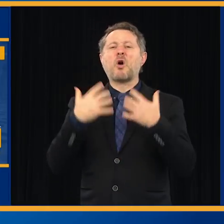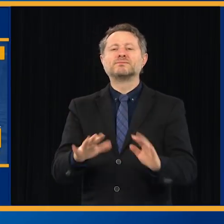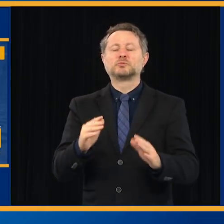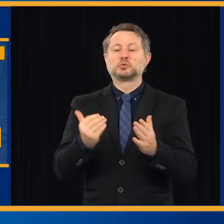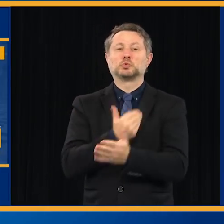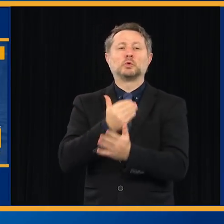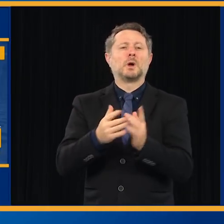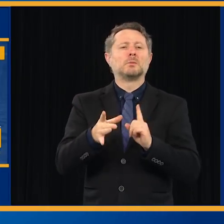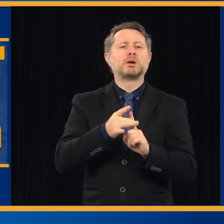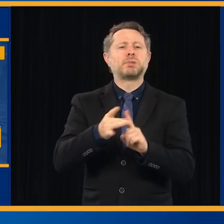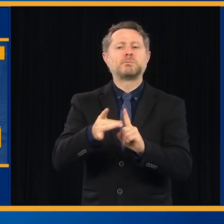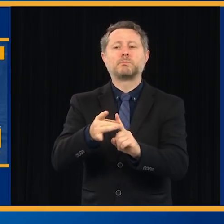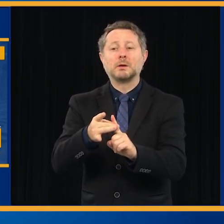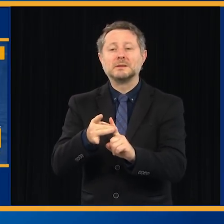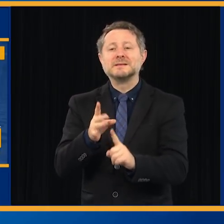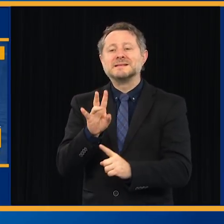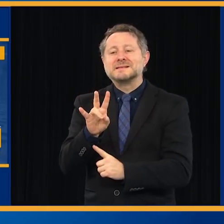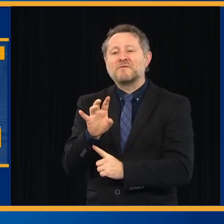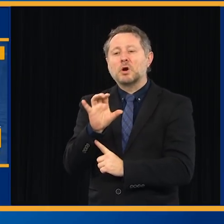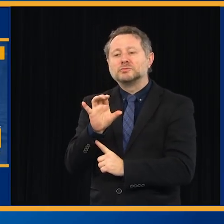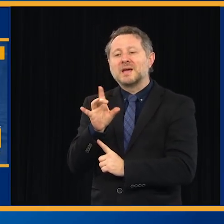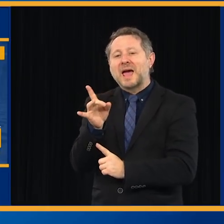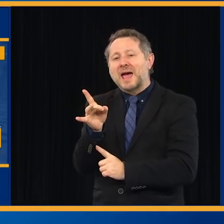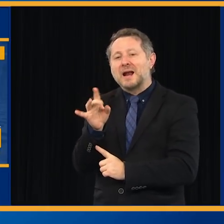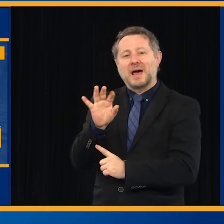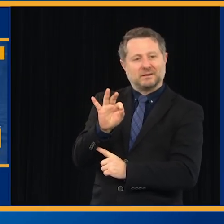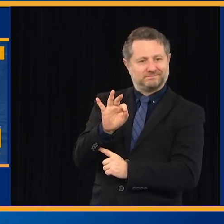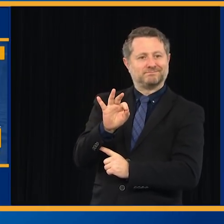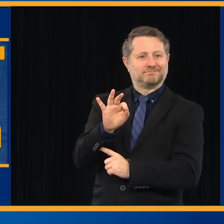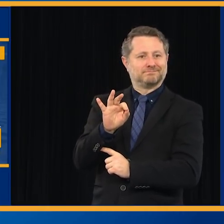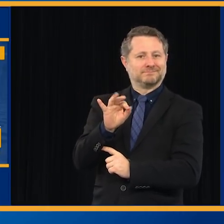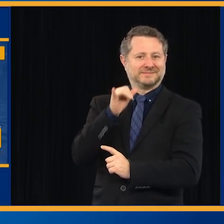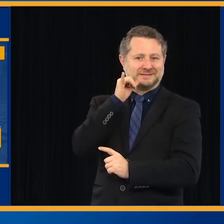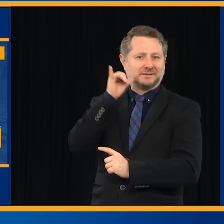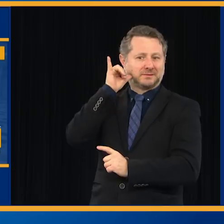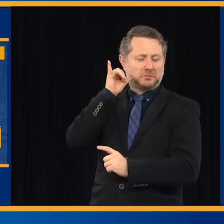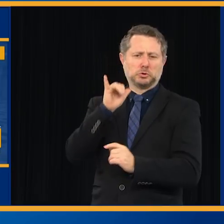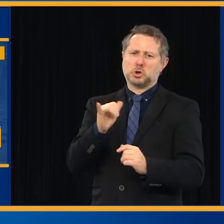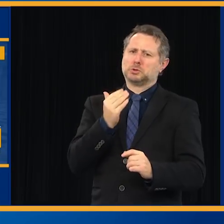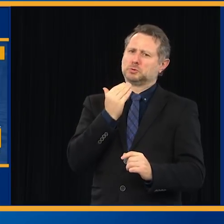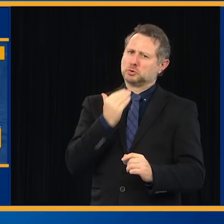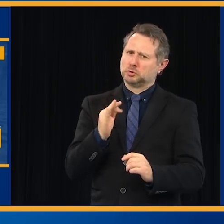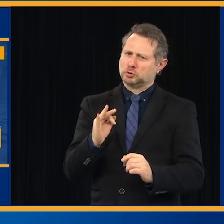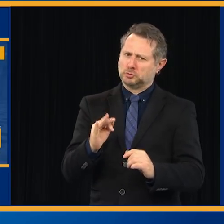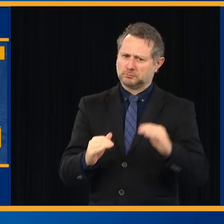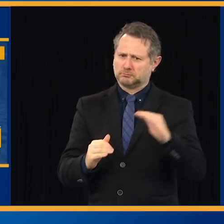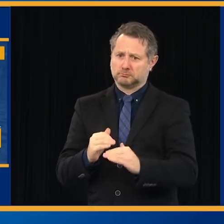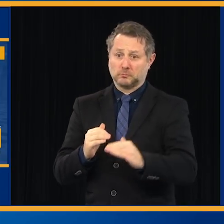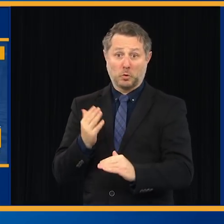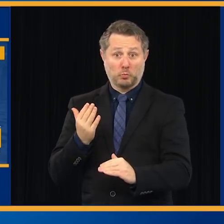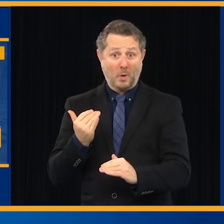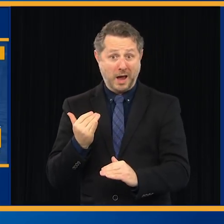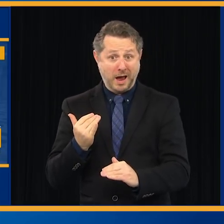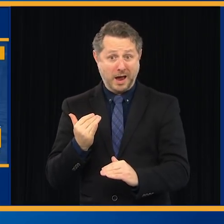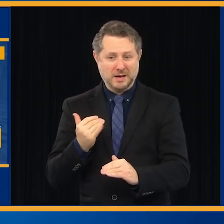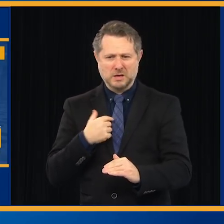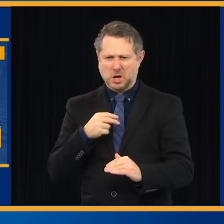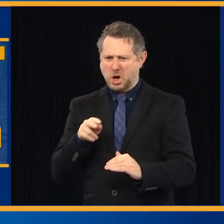is 789. That's good news. We were hovering at about